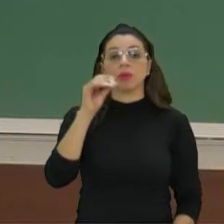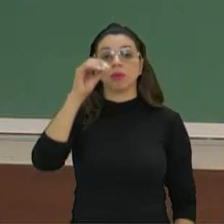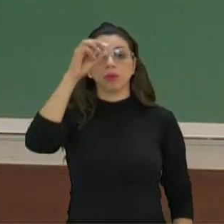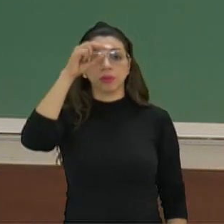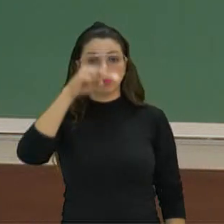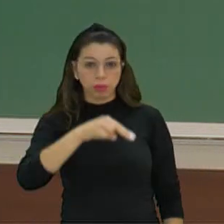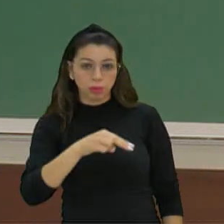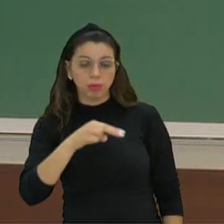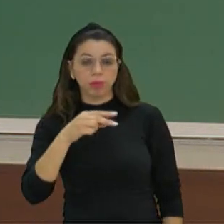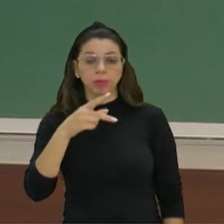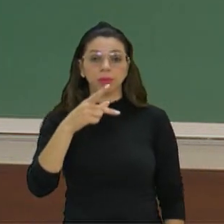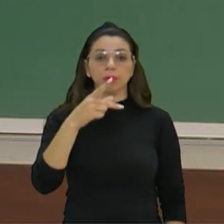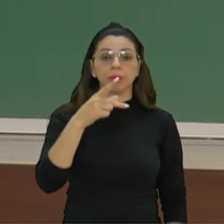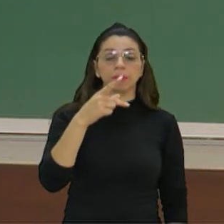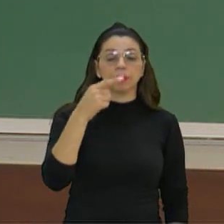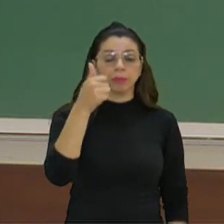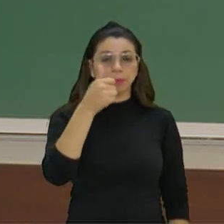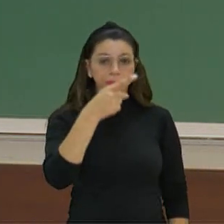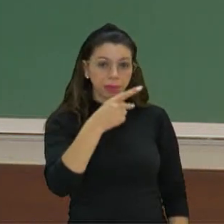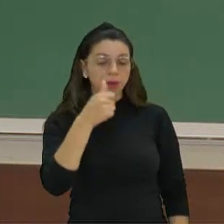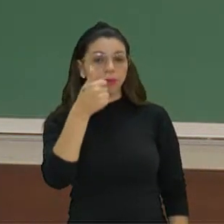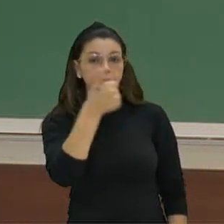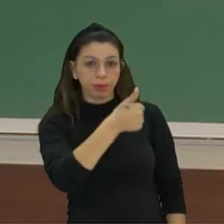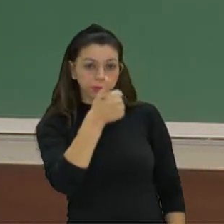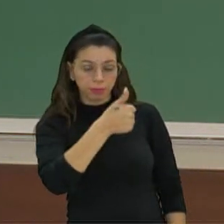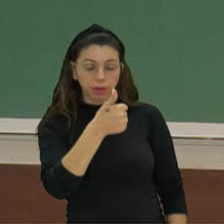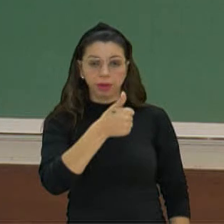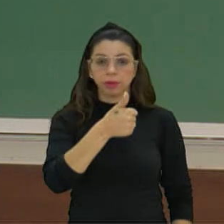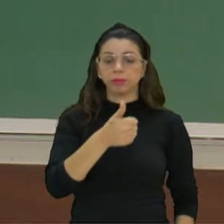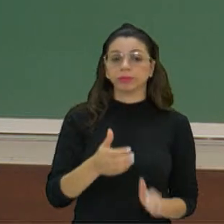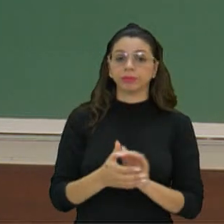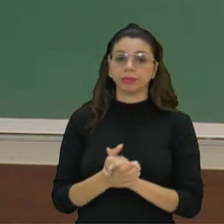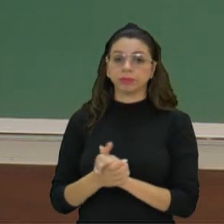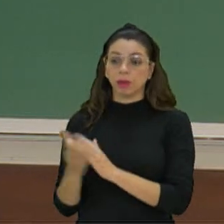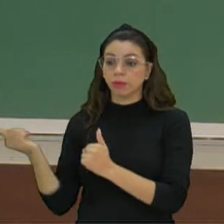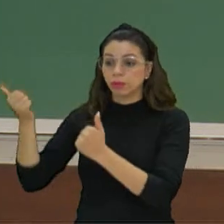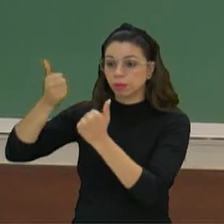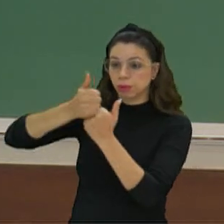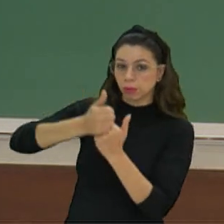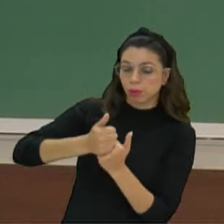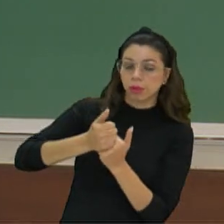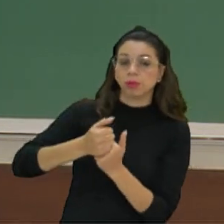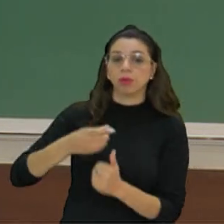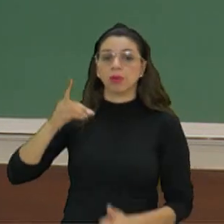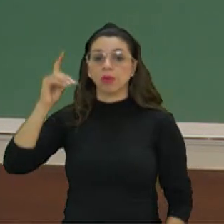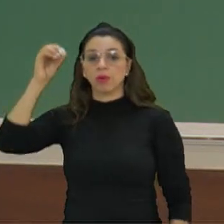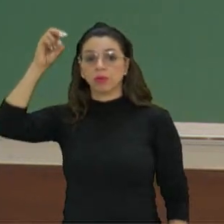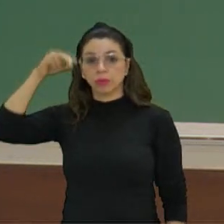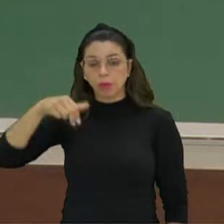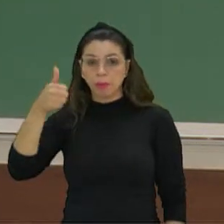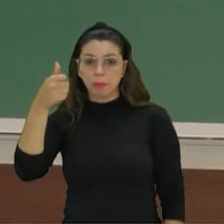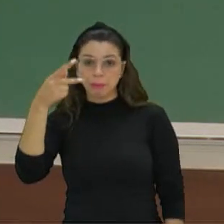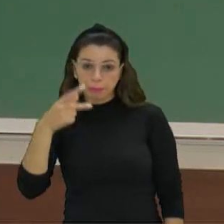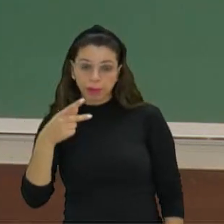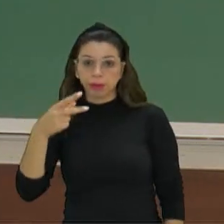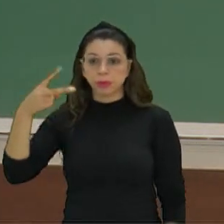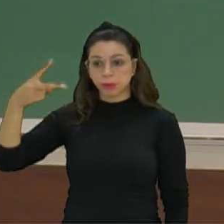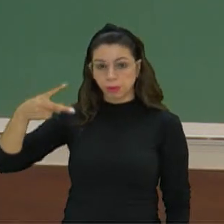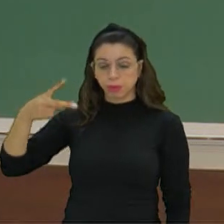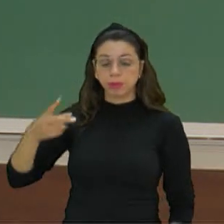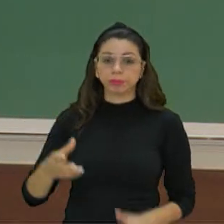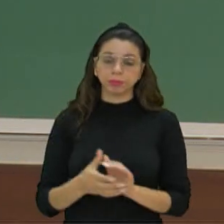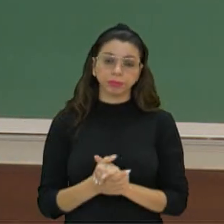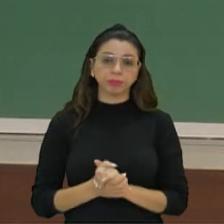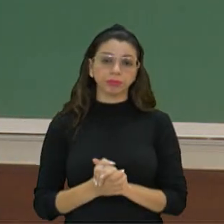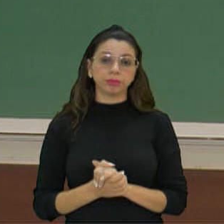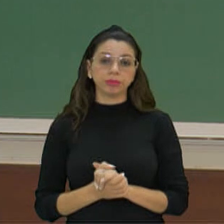deixou o trono, assumiu então Dom Pedro II. Assim que Dom Pedro II assumiu, então, todas aquelas terras passaram